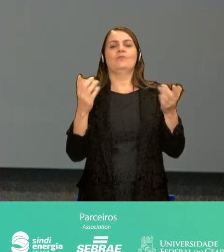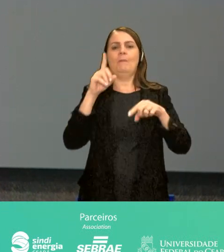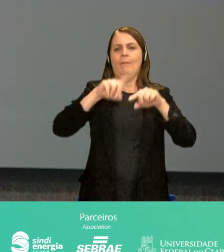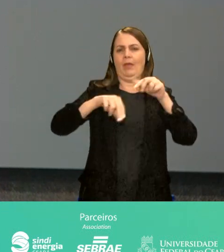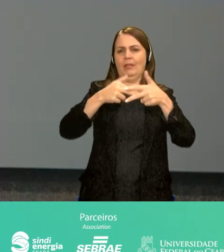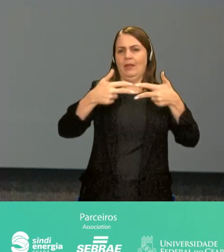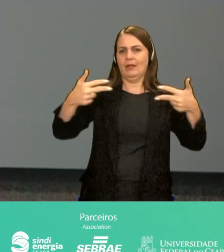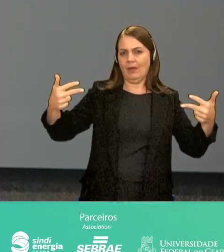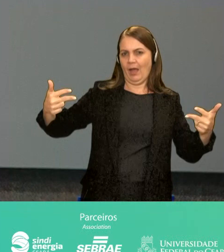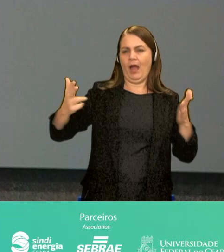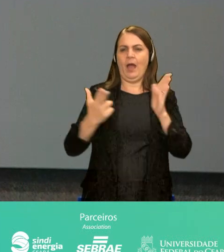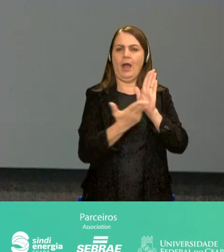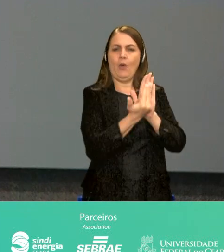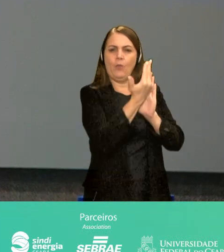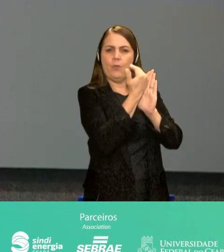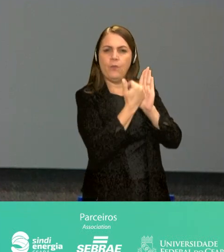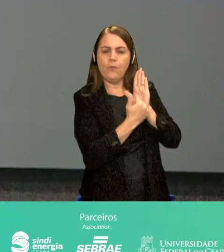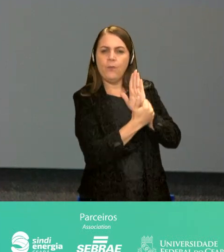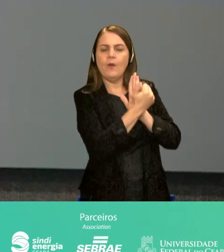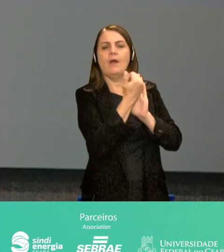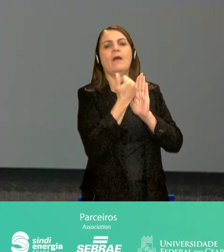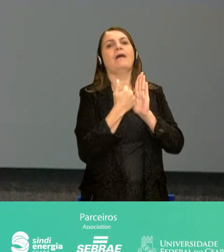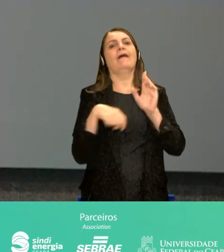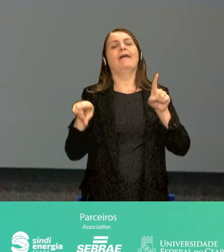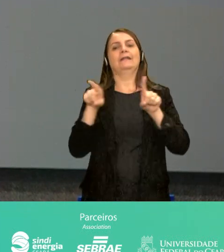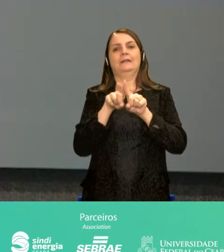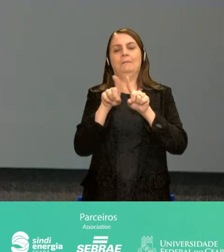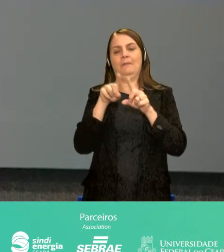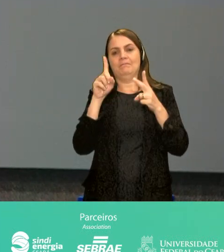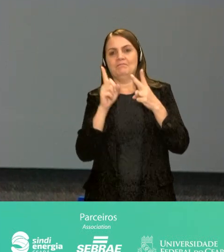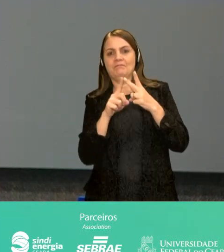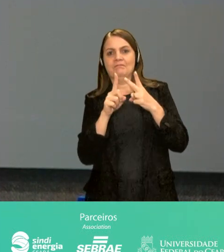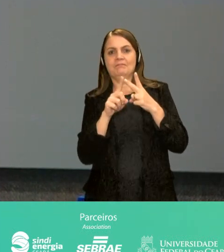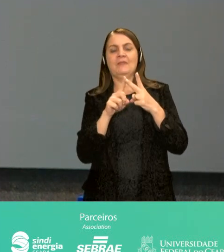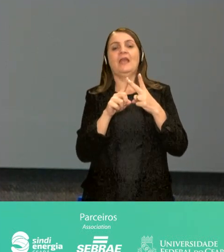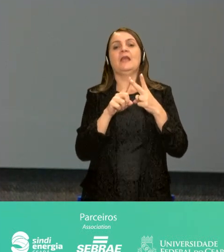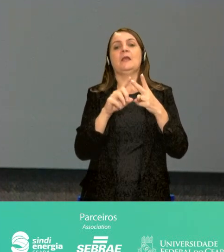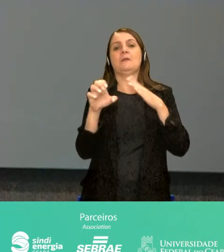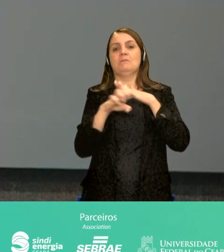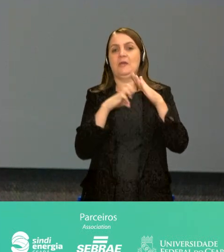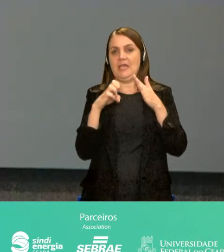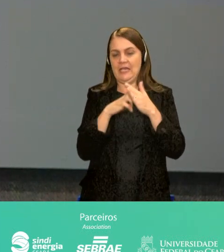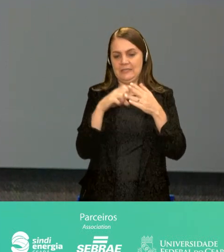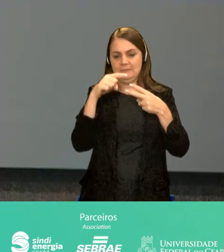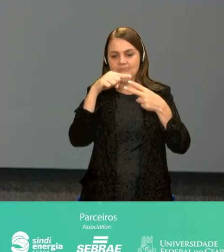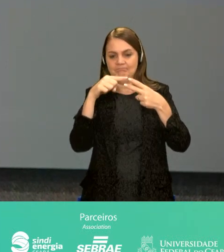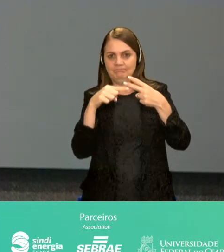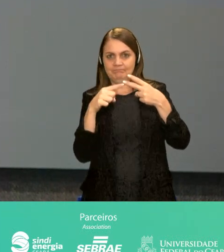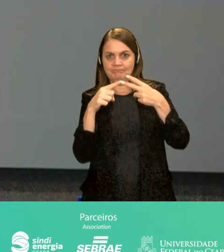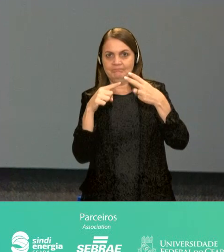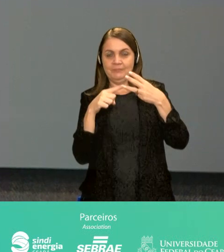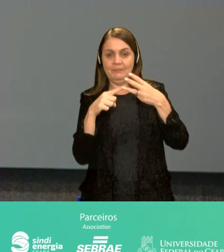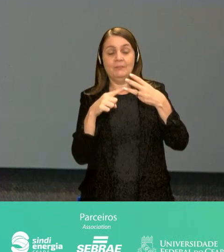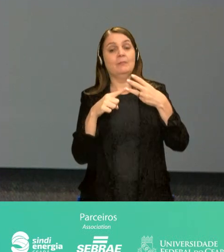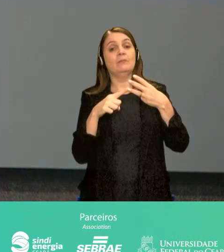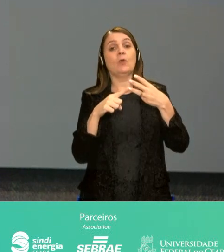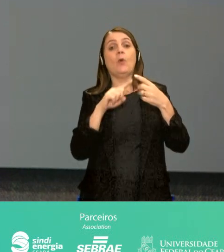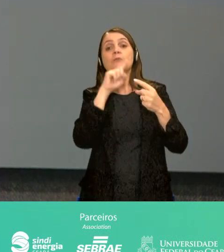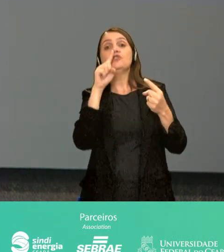leaflets, audios, specifications, Hydron as well, for the students.